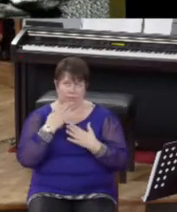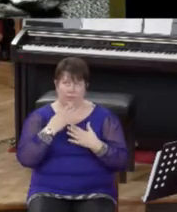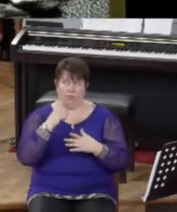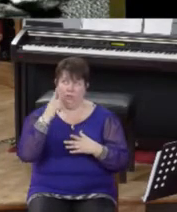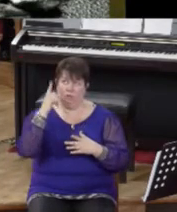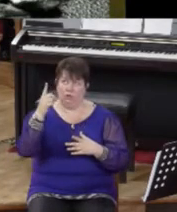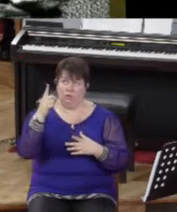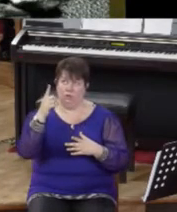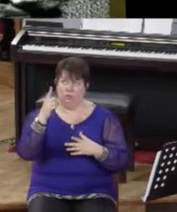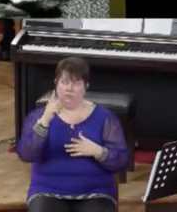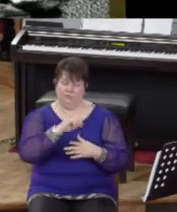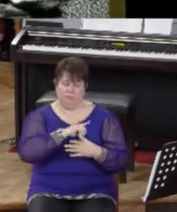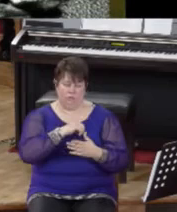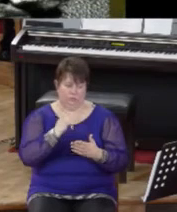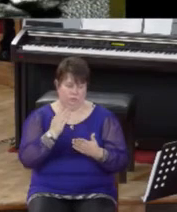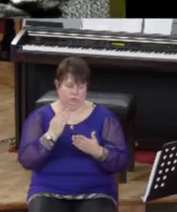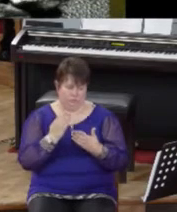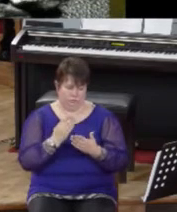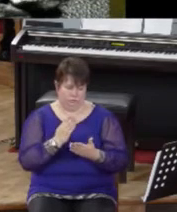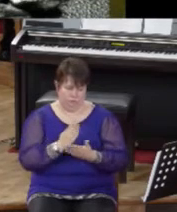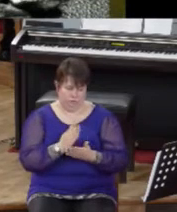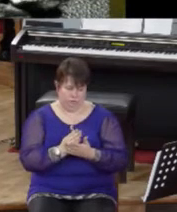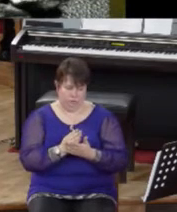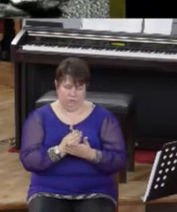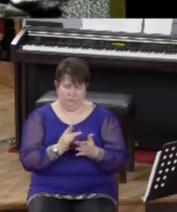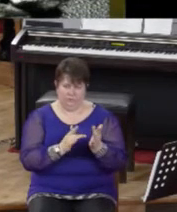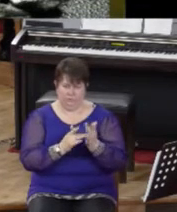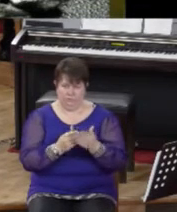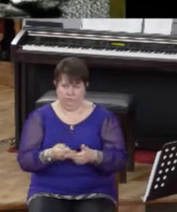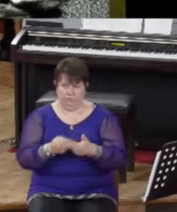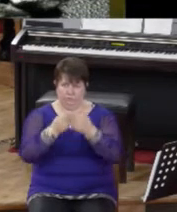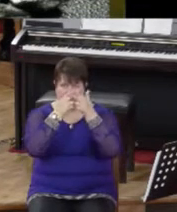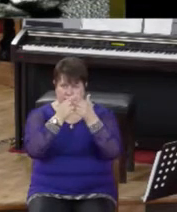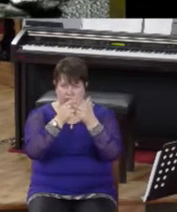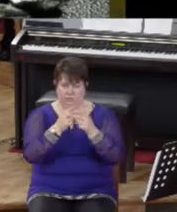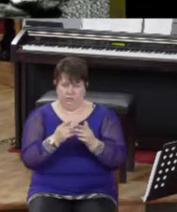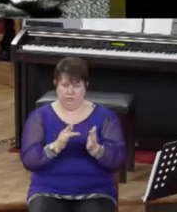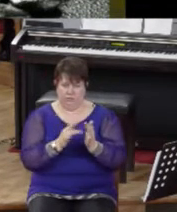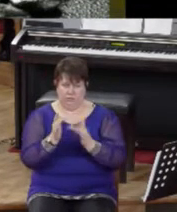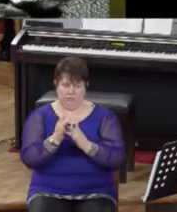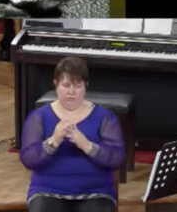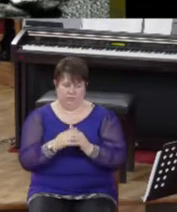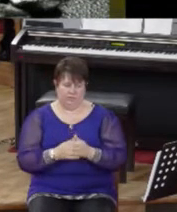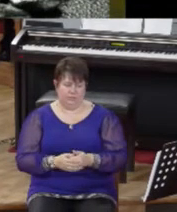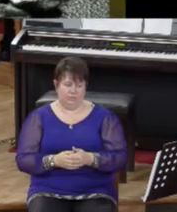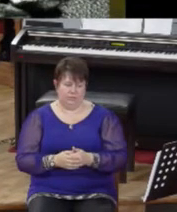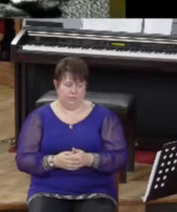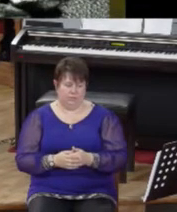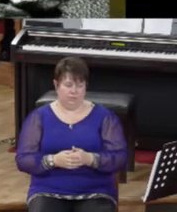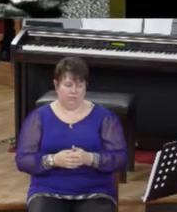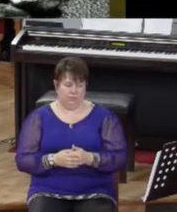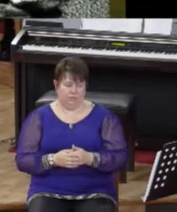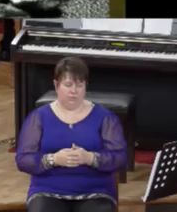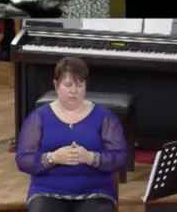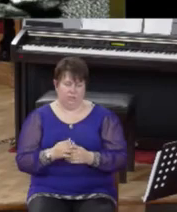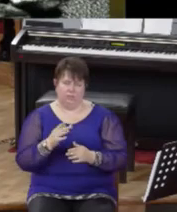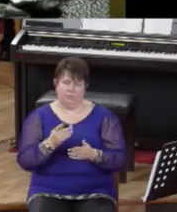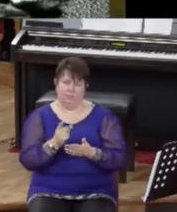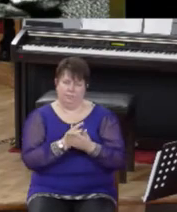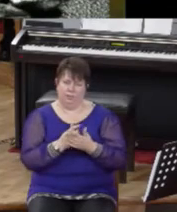Thank God for the reality of the resurrection of his Son, Jesus Christ. It's a message of